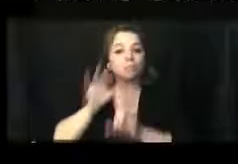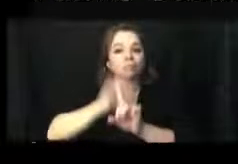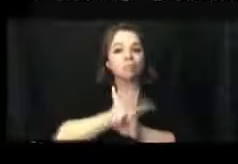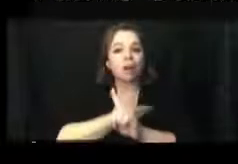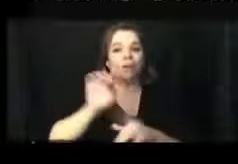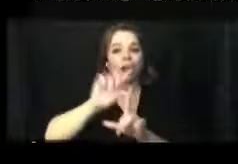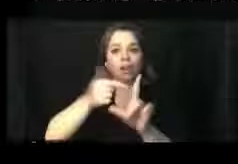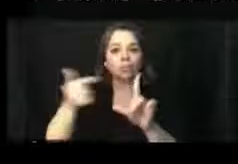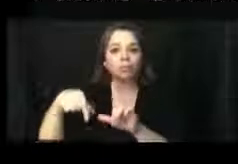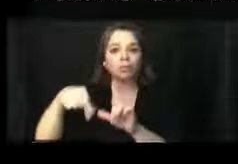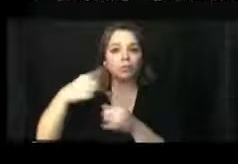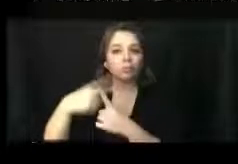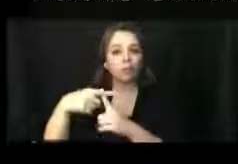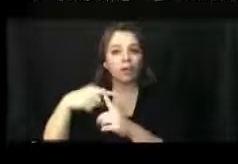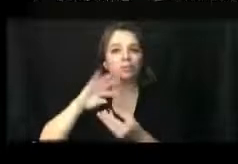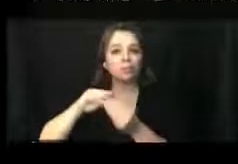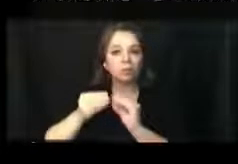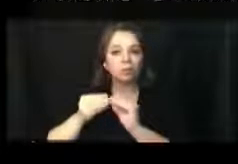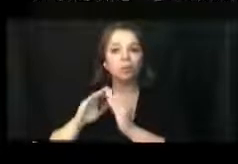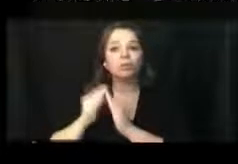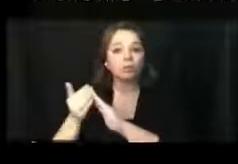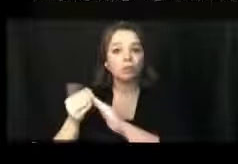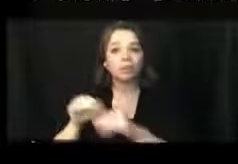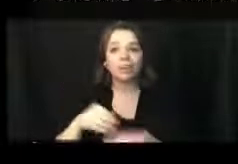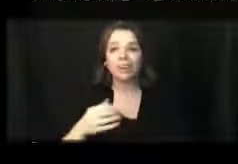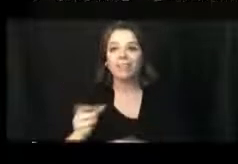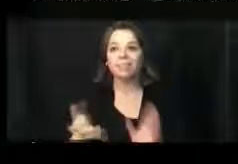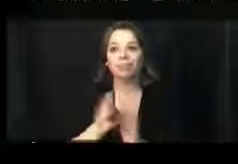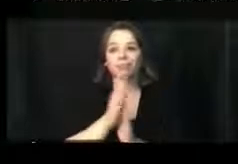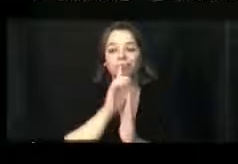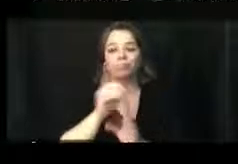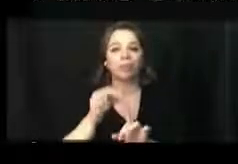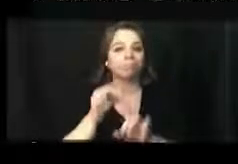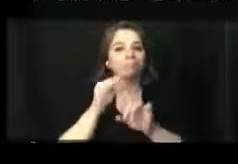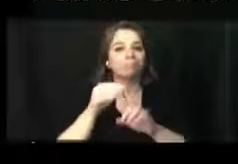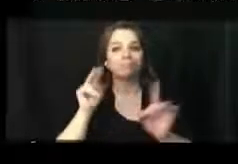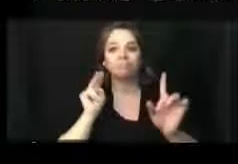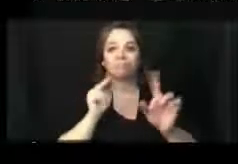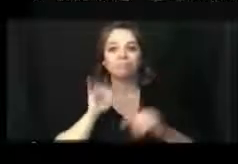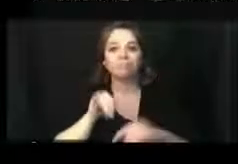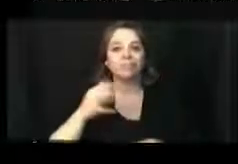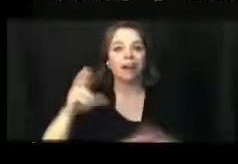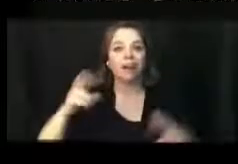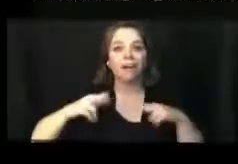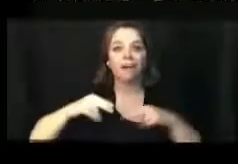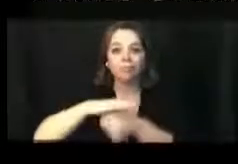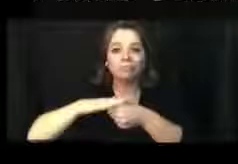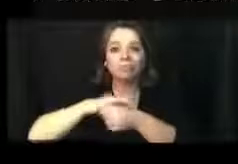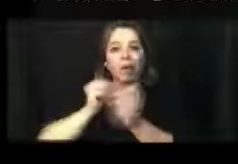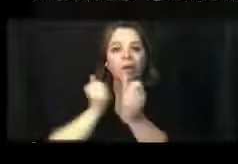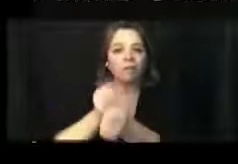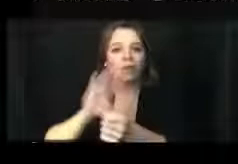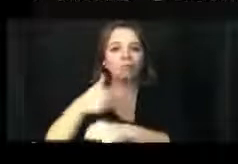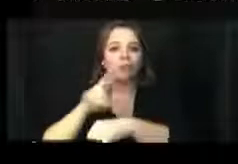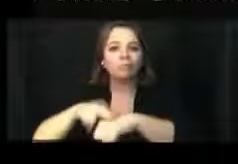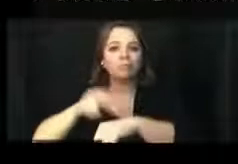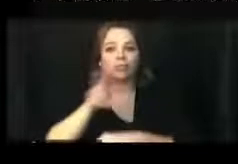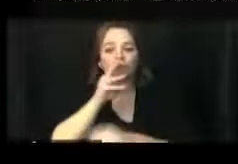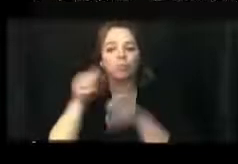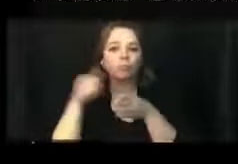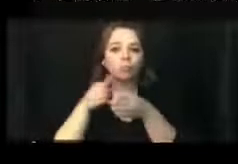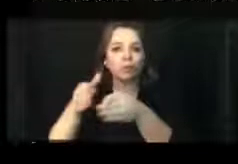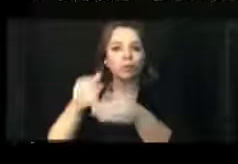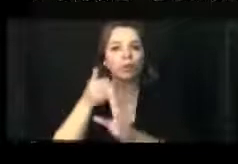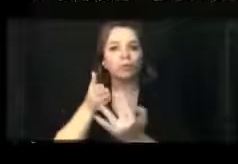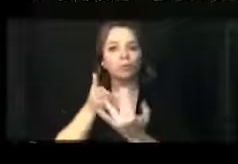Our iconic West Hollywood region, and that spills out into the Pacific Ocean and follows our natural waterway through El Segundo, Redondo